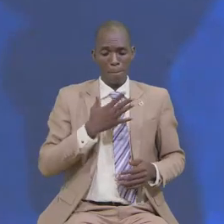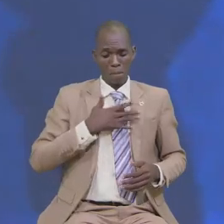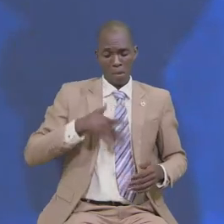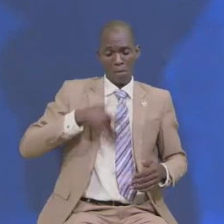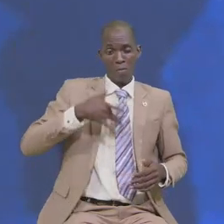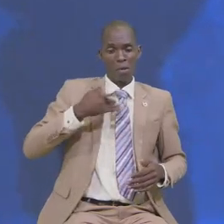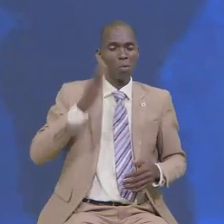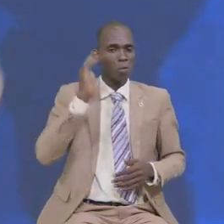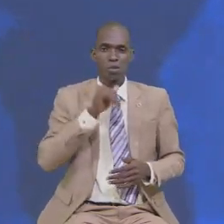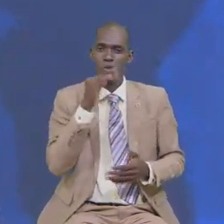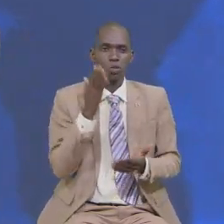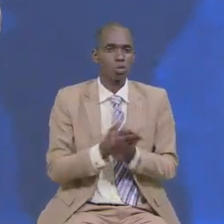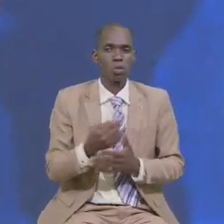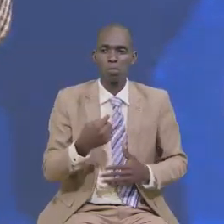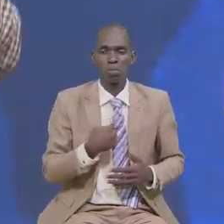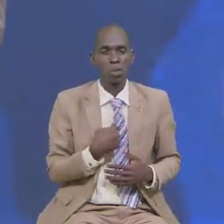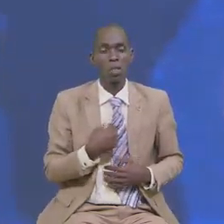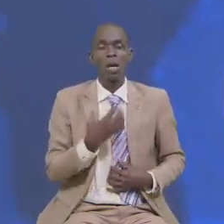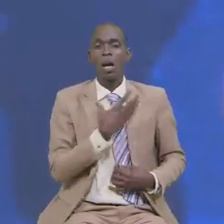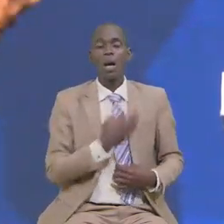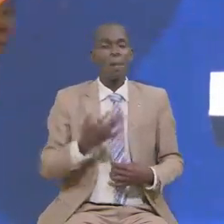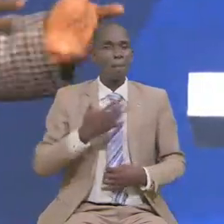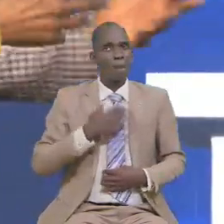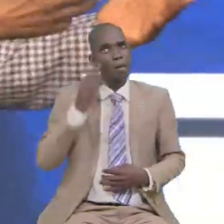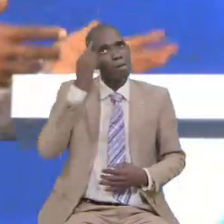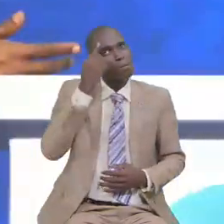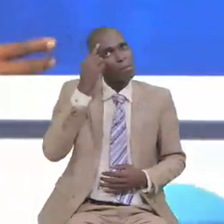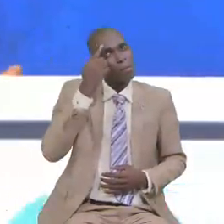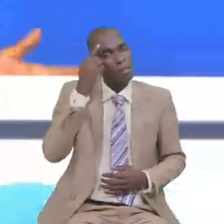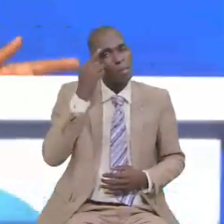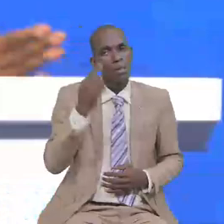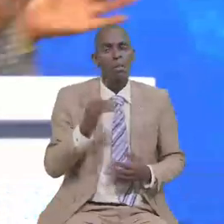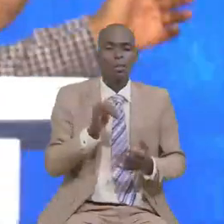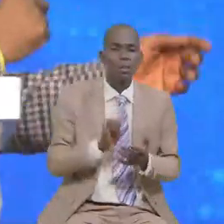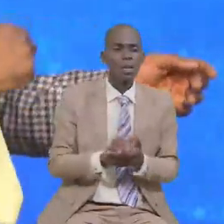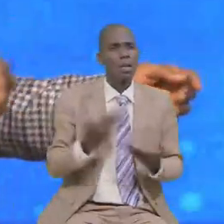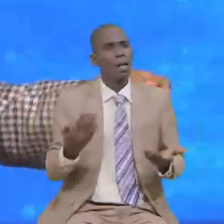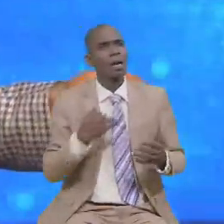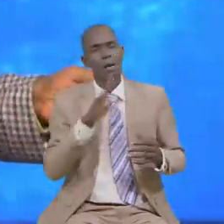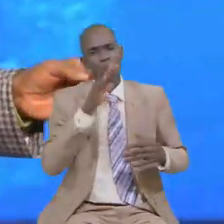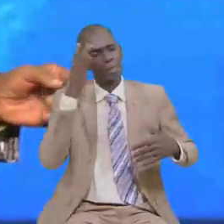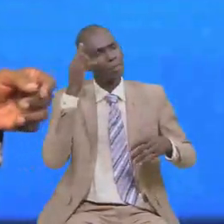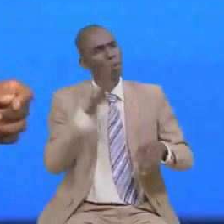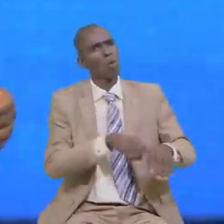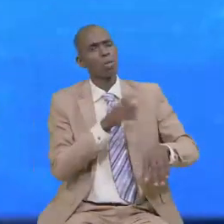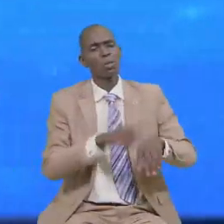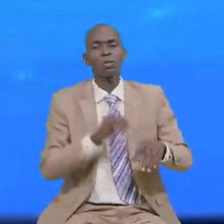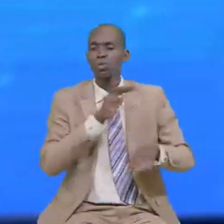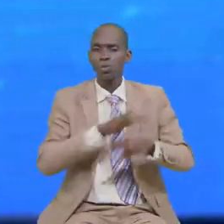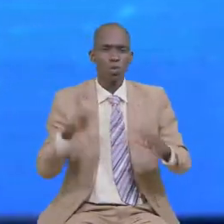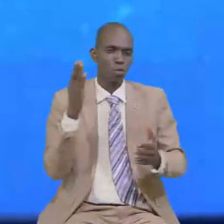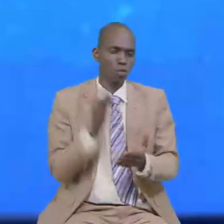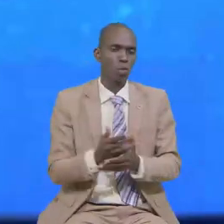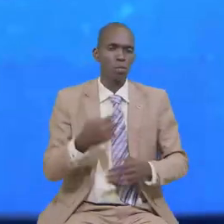me. And my thinking that days have been so long, that will not stop me.